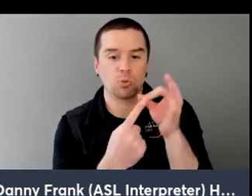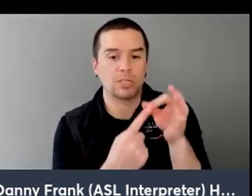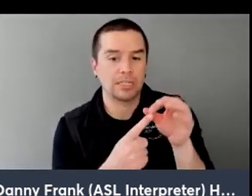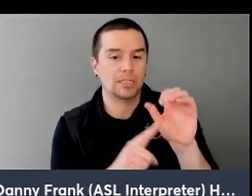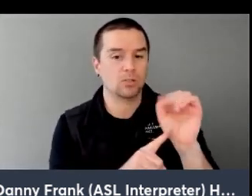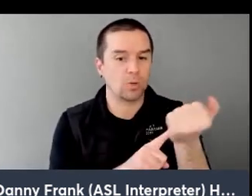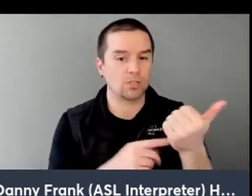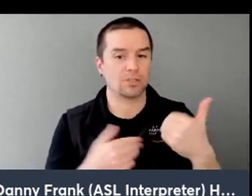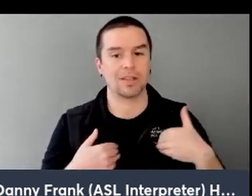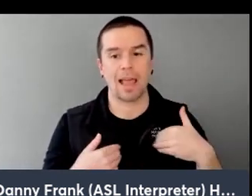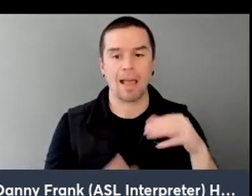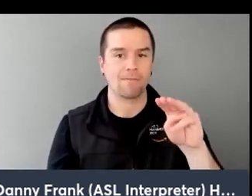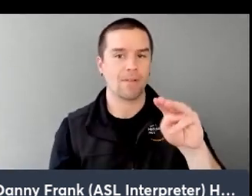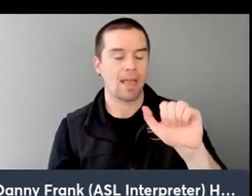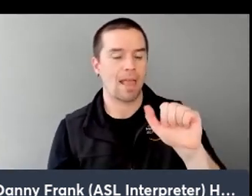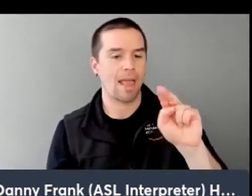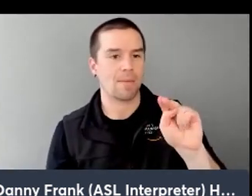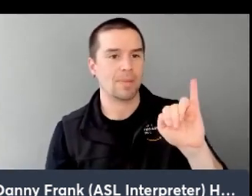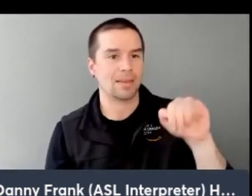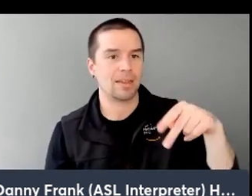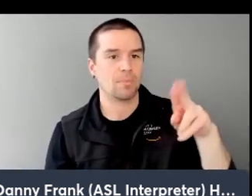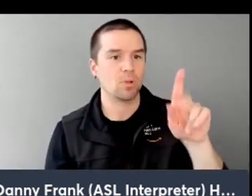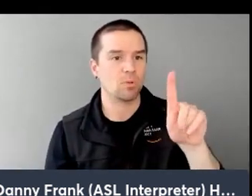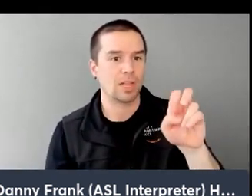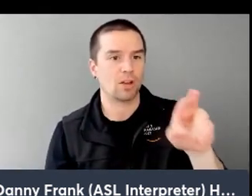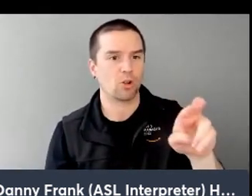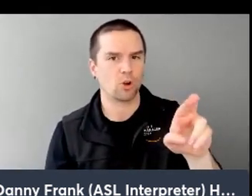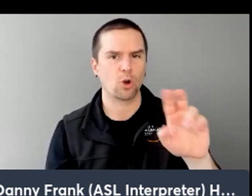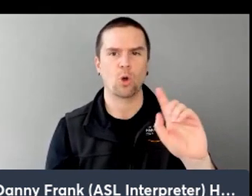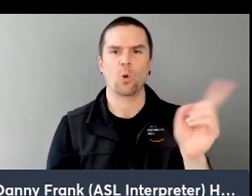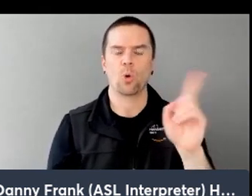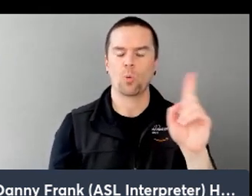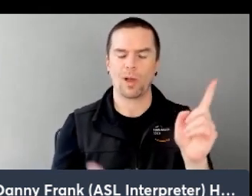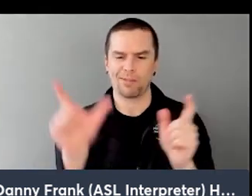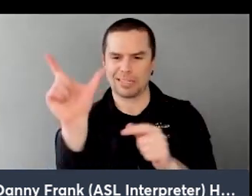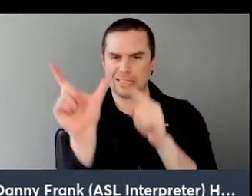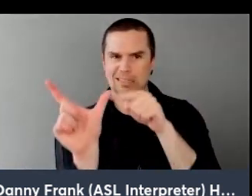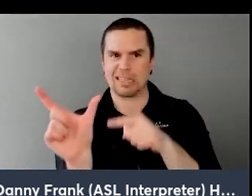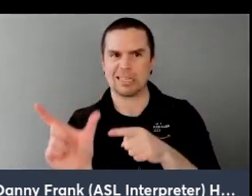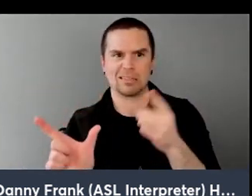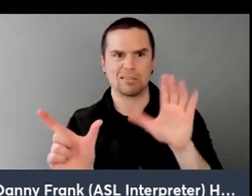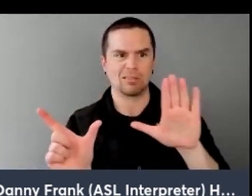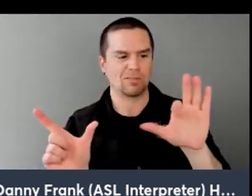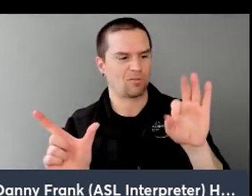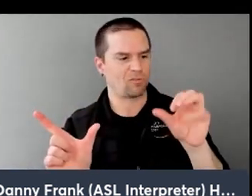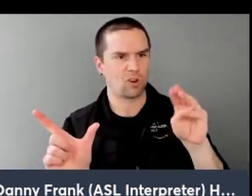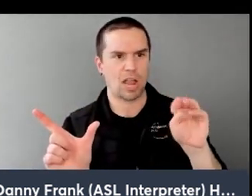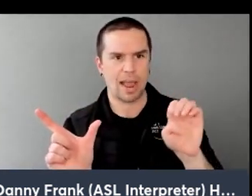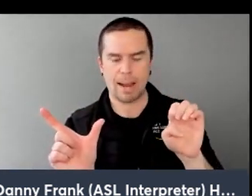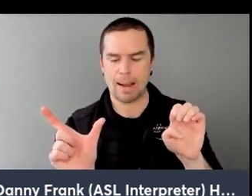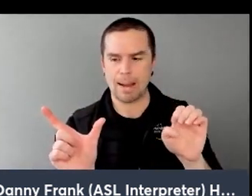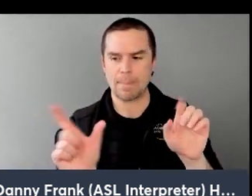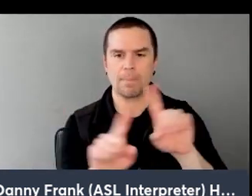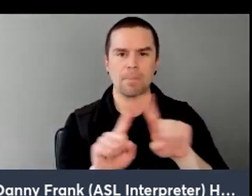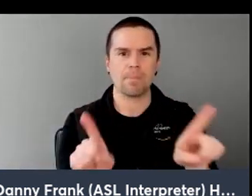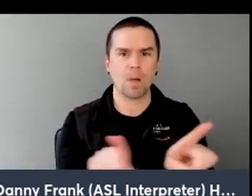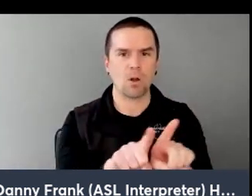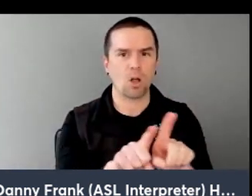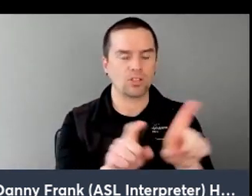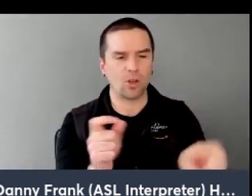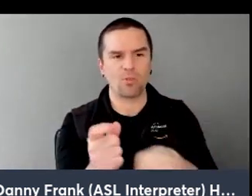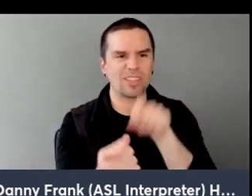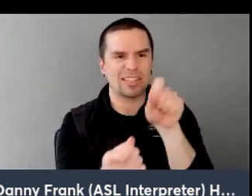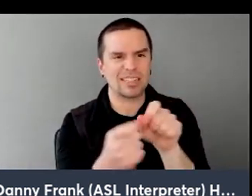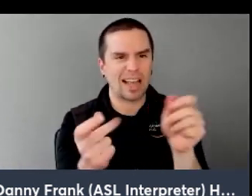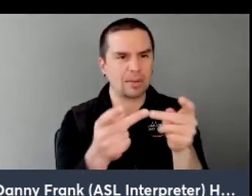want to detect where is this on the frame, but also the exact position of it.